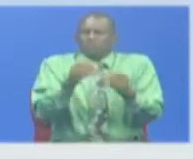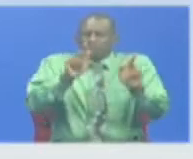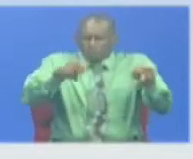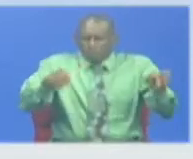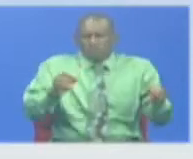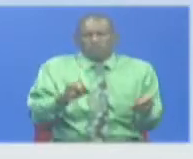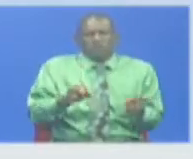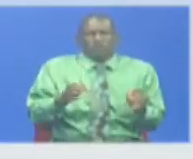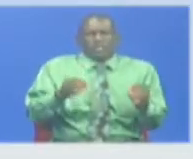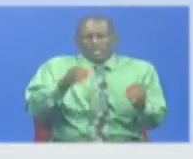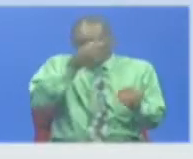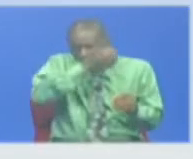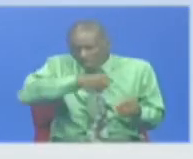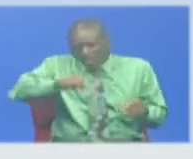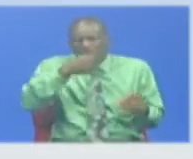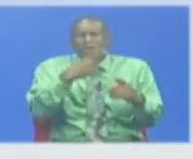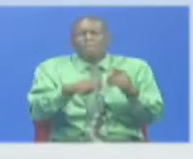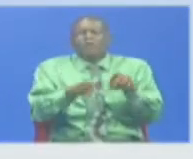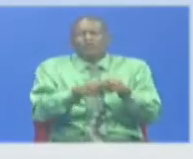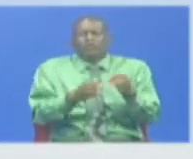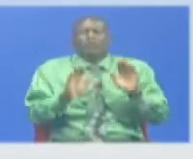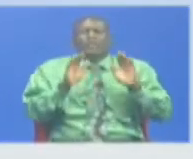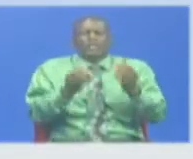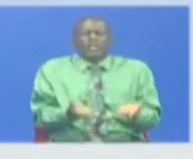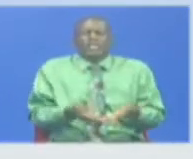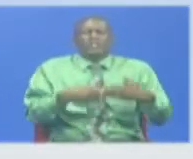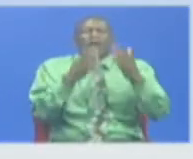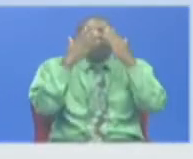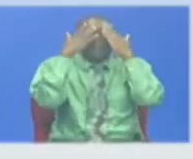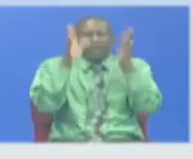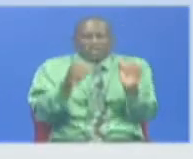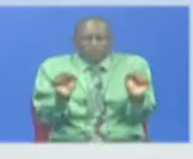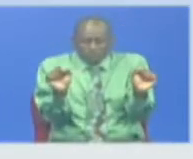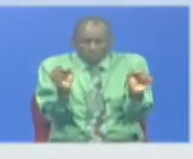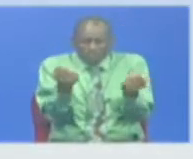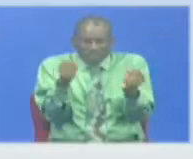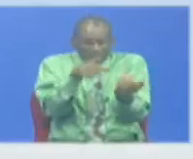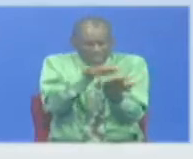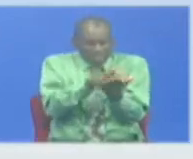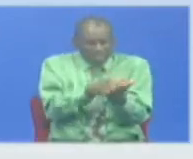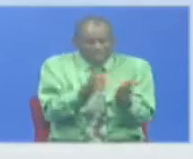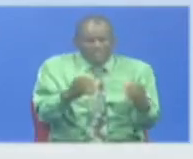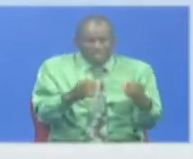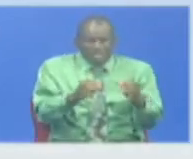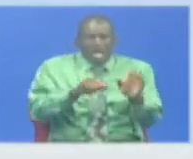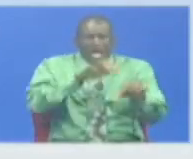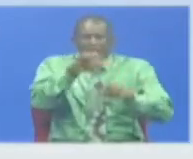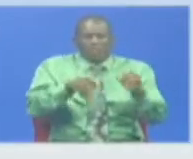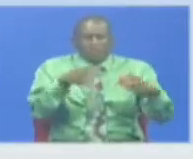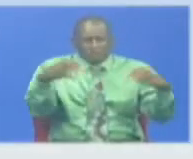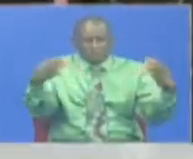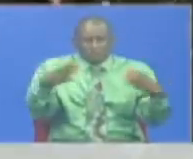but also provide awareness on the importance of conserving these animals to this community.